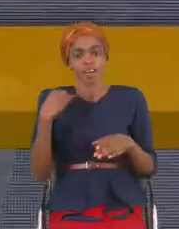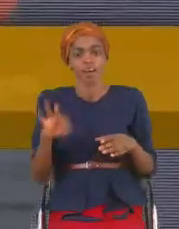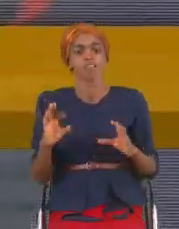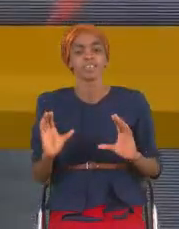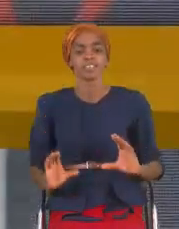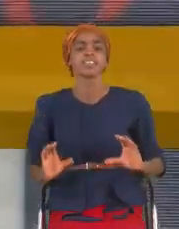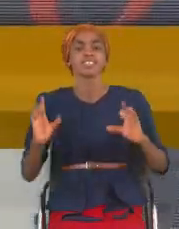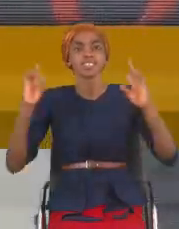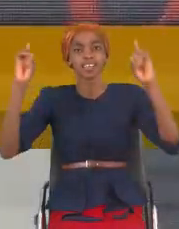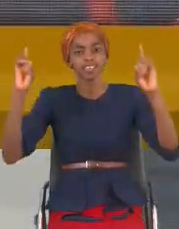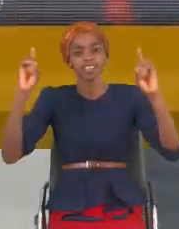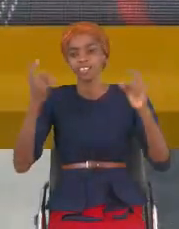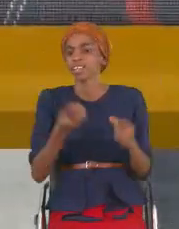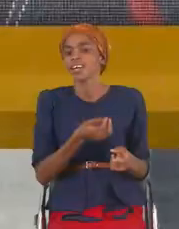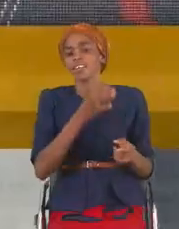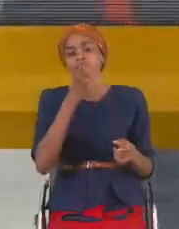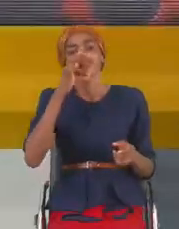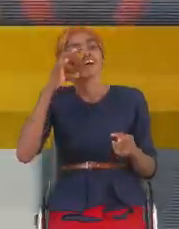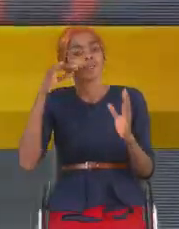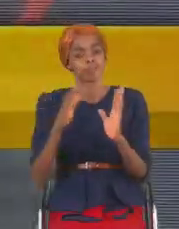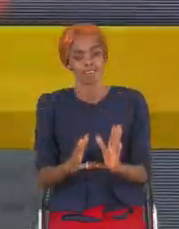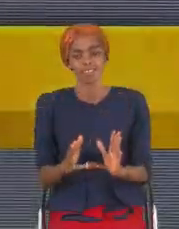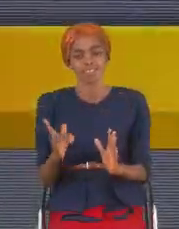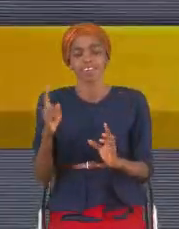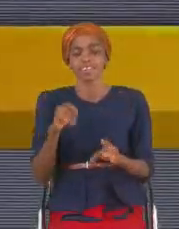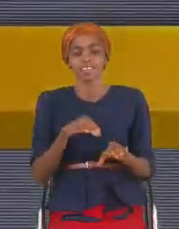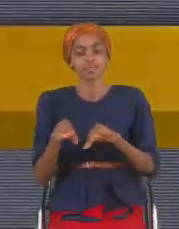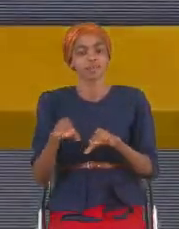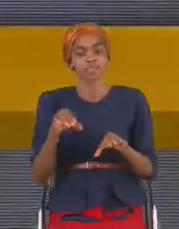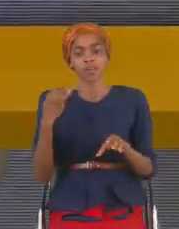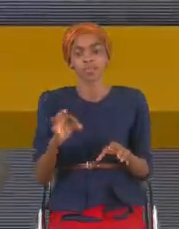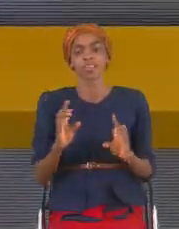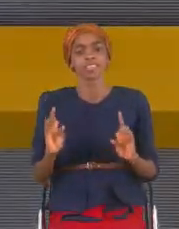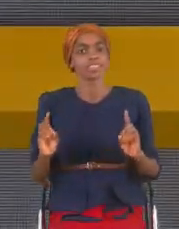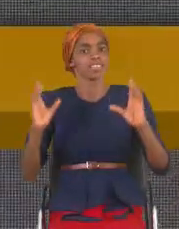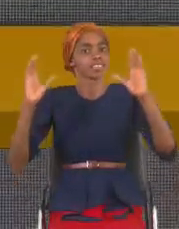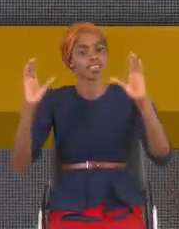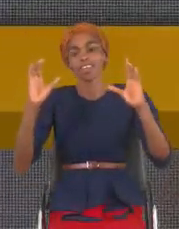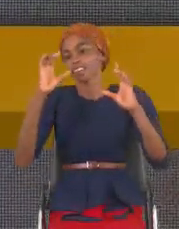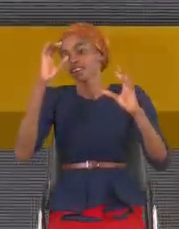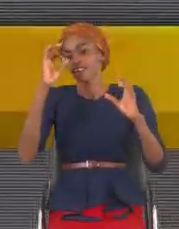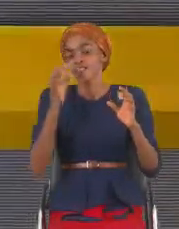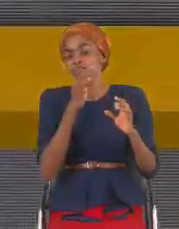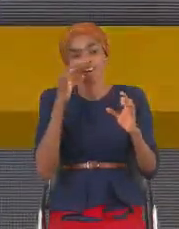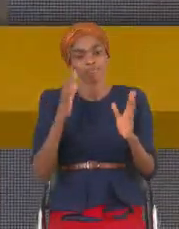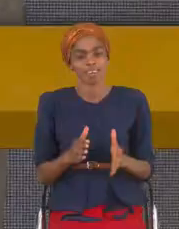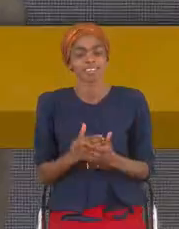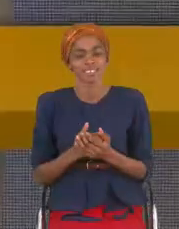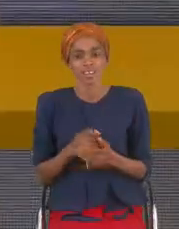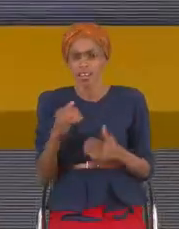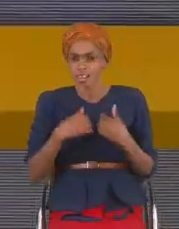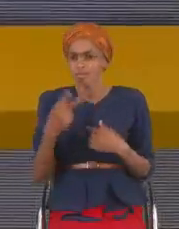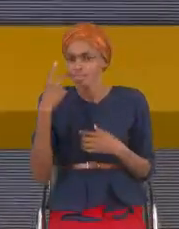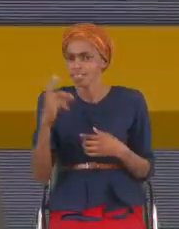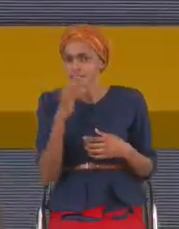dedicated farmers. The performance of dedicated farmers. Have you seen the farmer? Of course